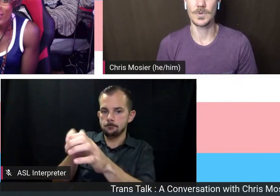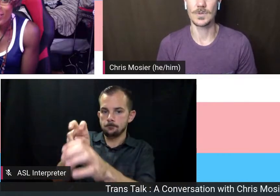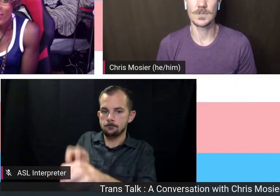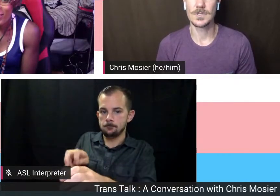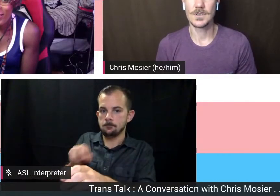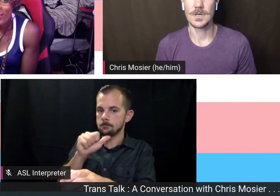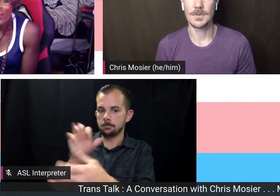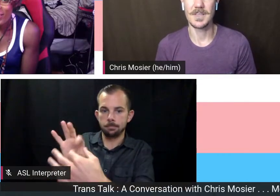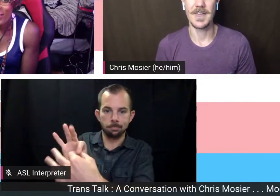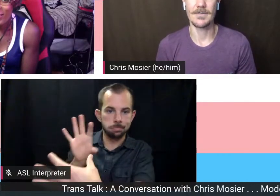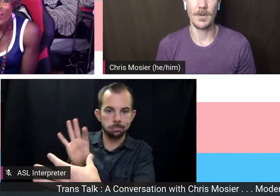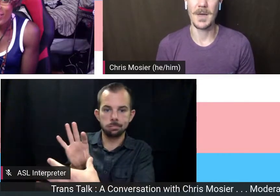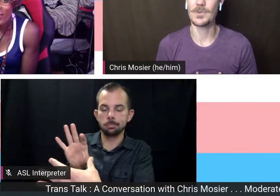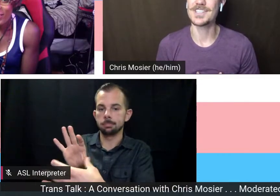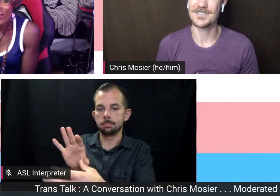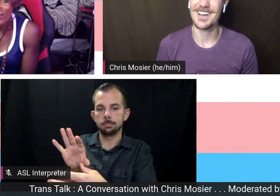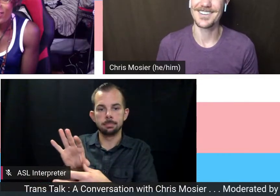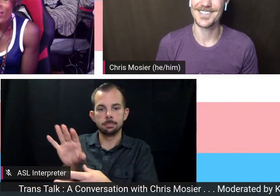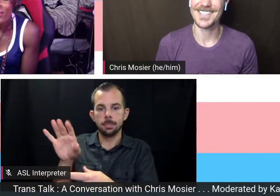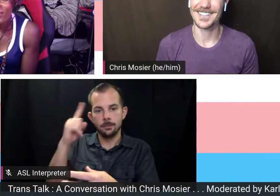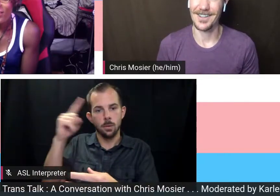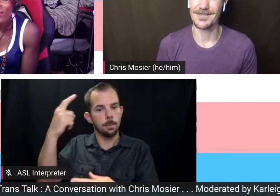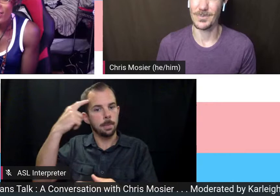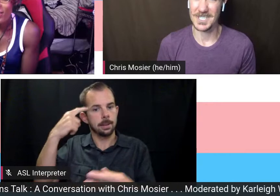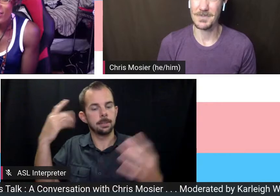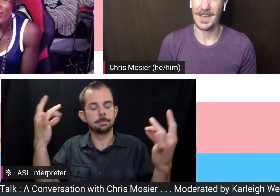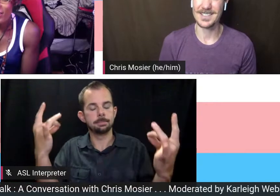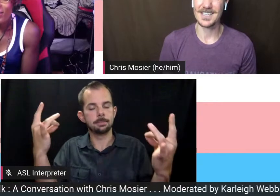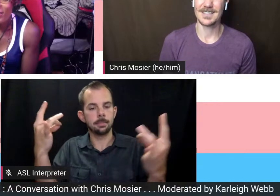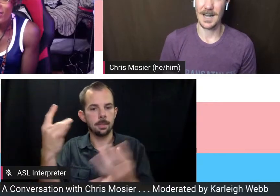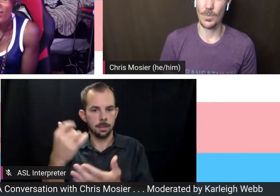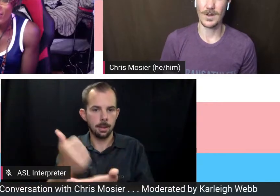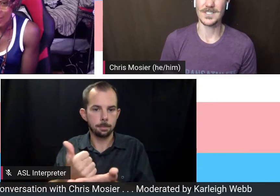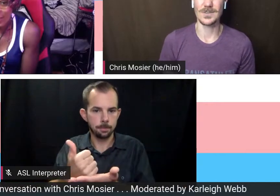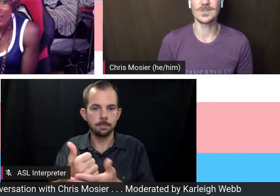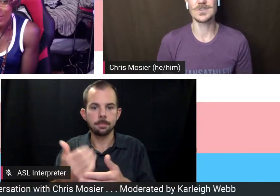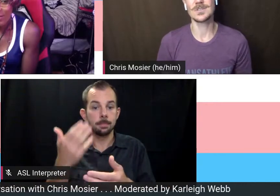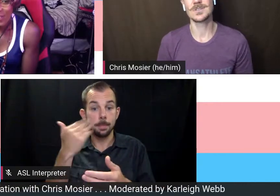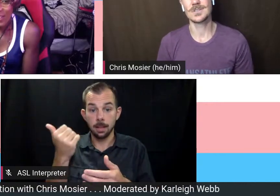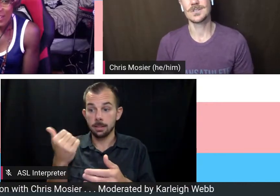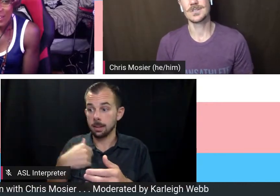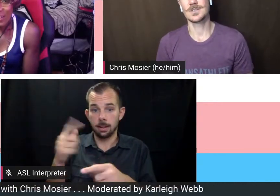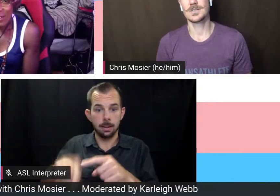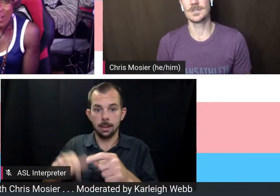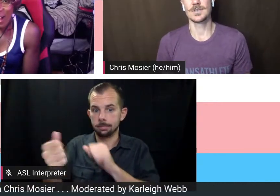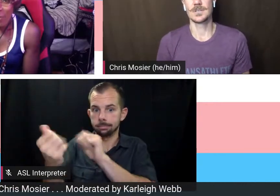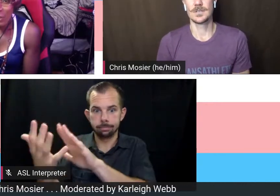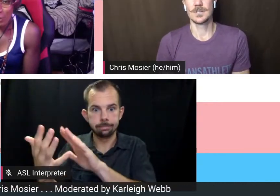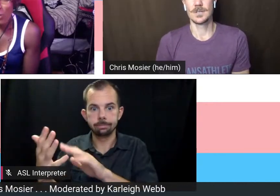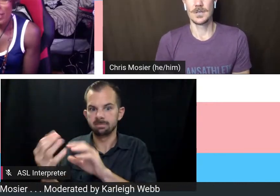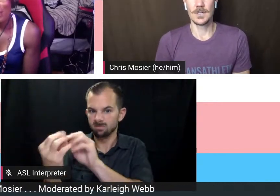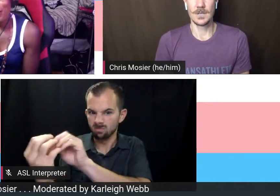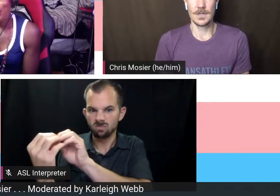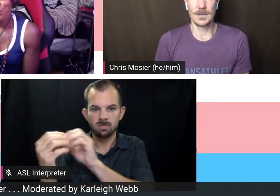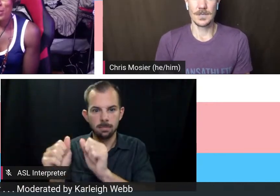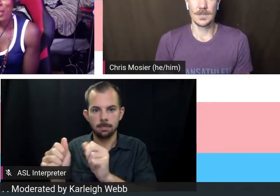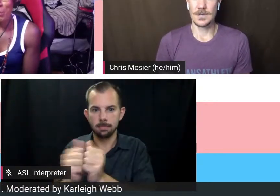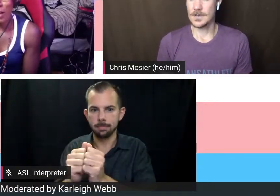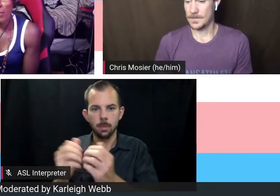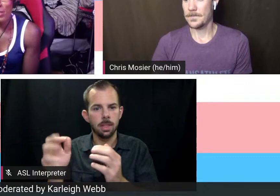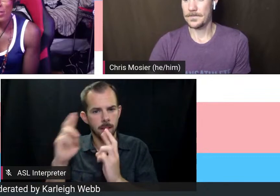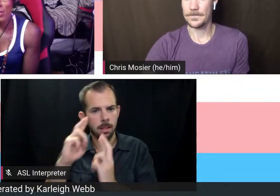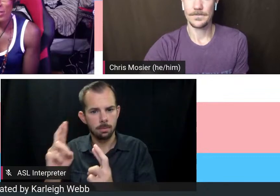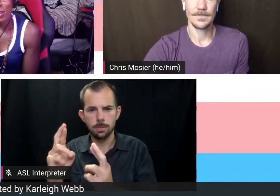with people from that place of kindness and love and respect that I want to. I want to throw a name at you,